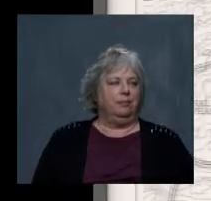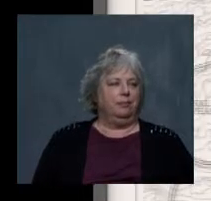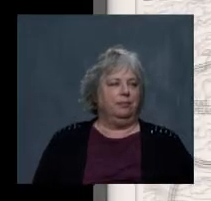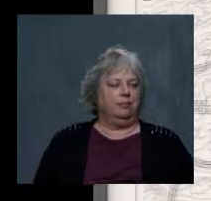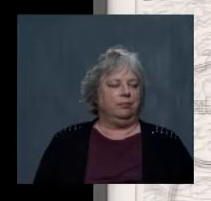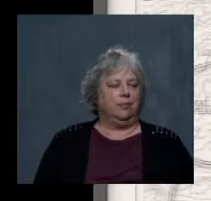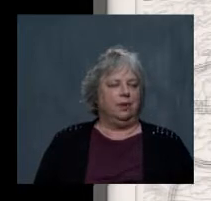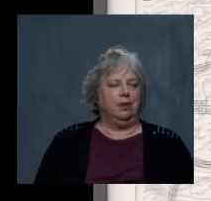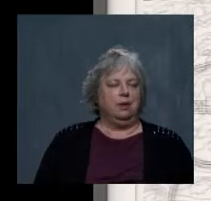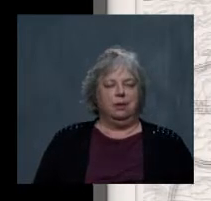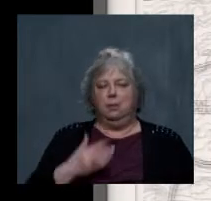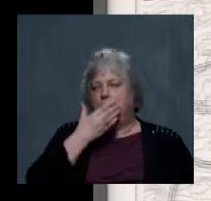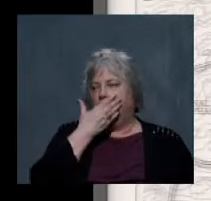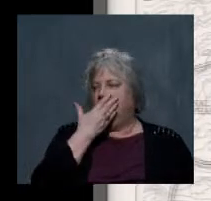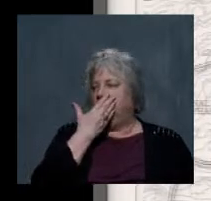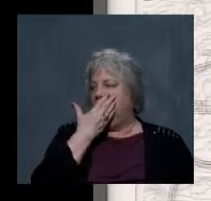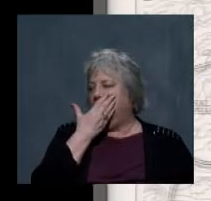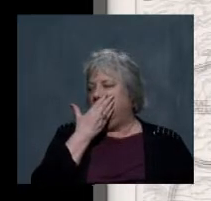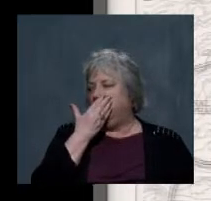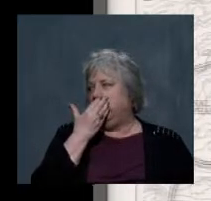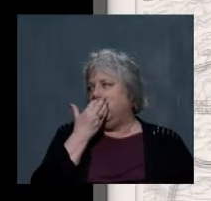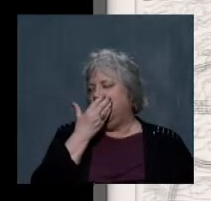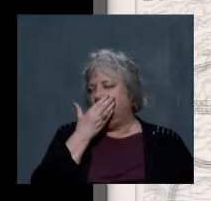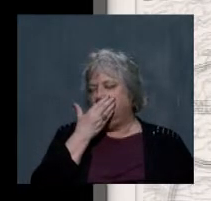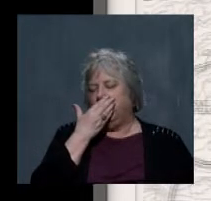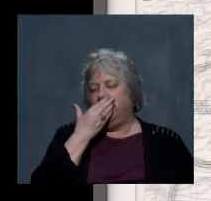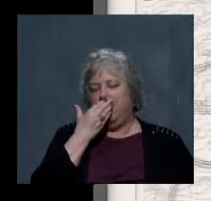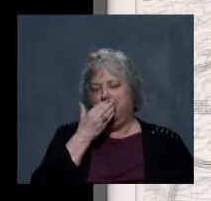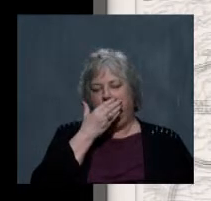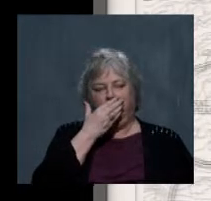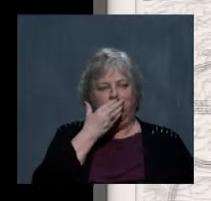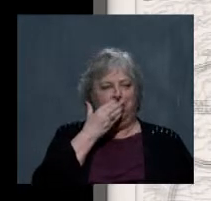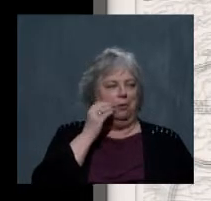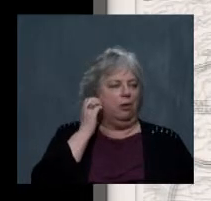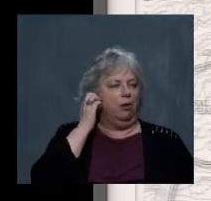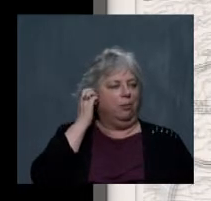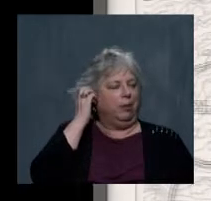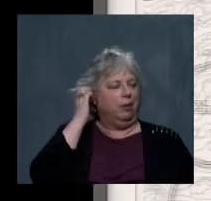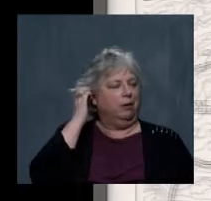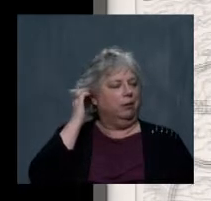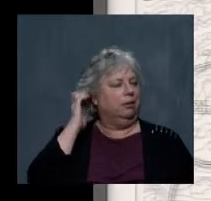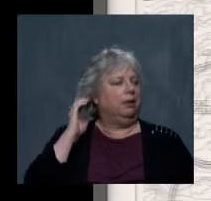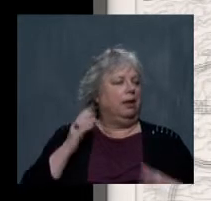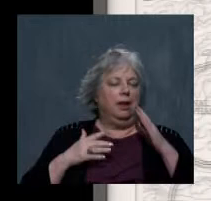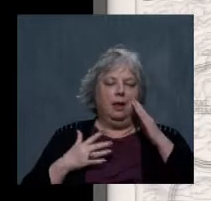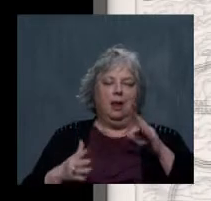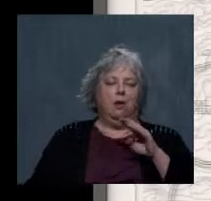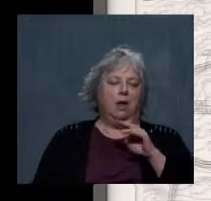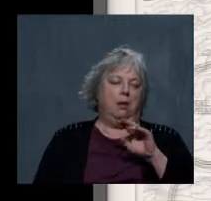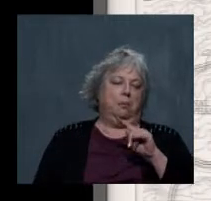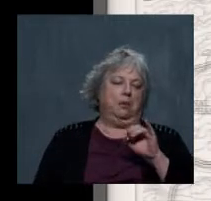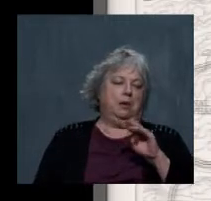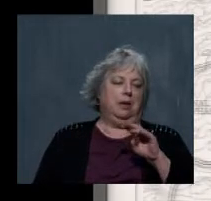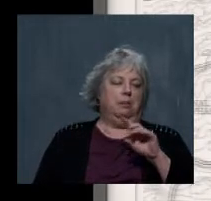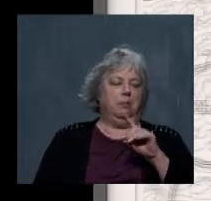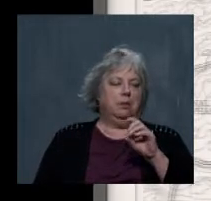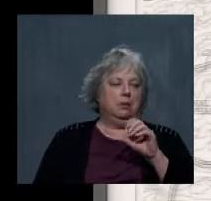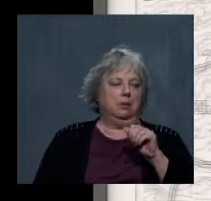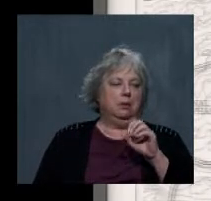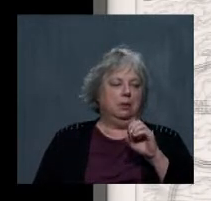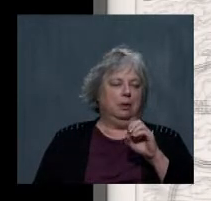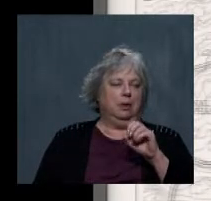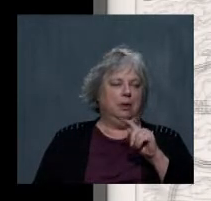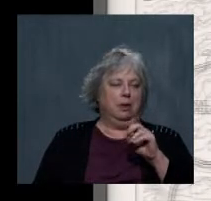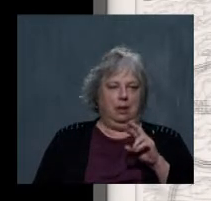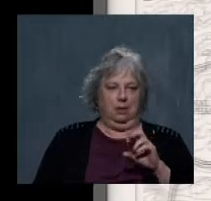Chairman Barry, Commissioners, staff. My name is Tim Daters. I'm an engineer with White Daters and Associates. We have been busy over since we